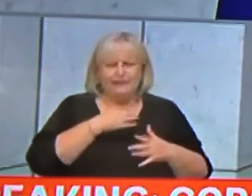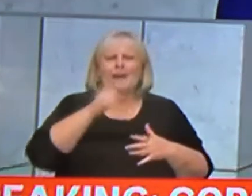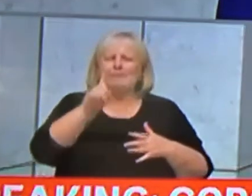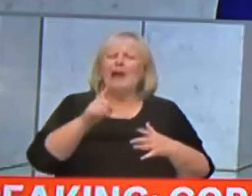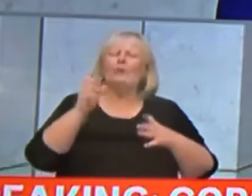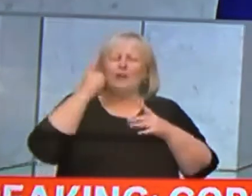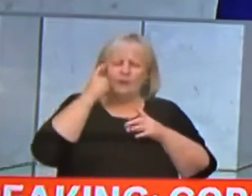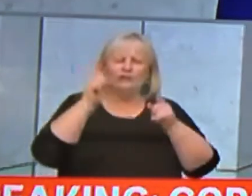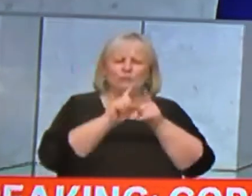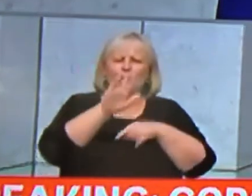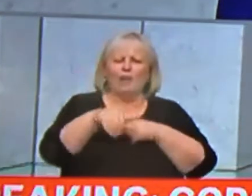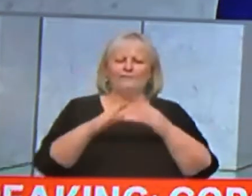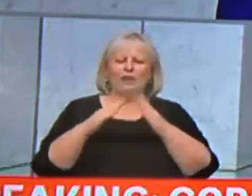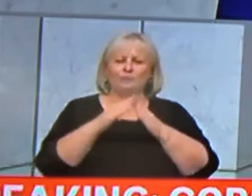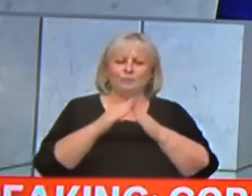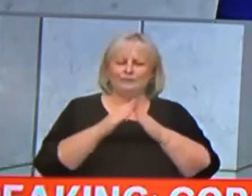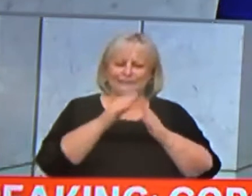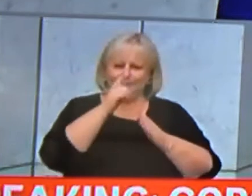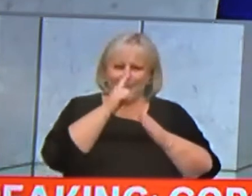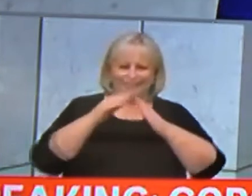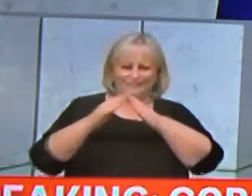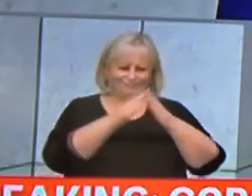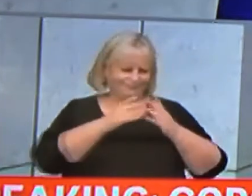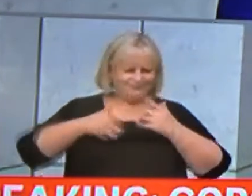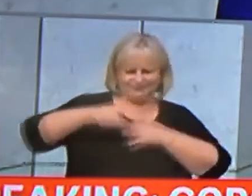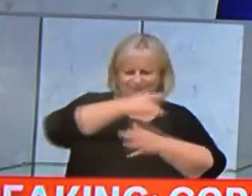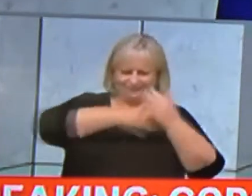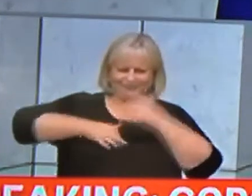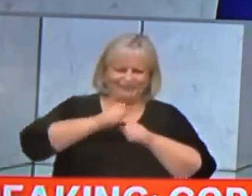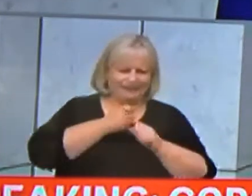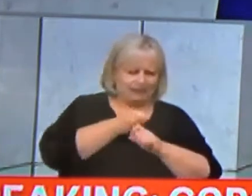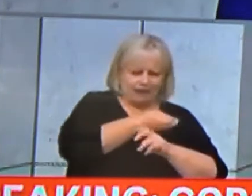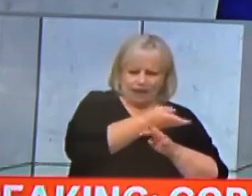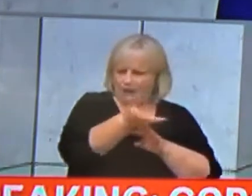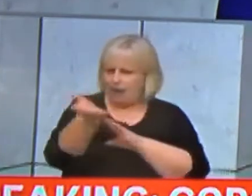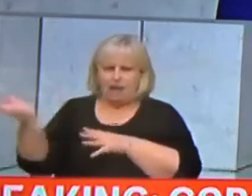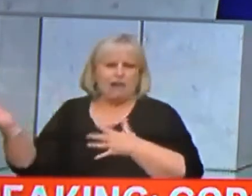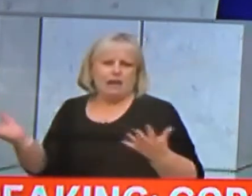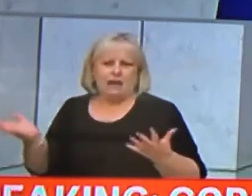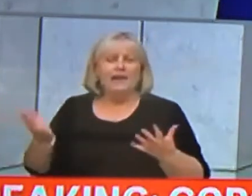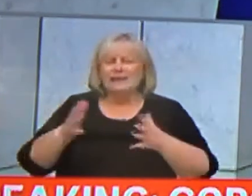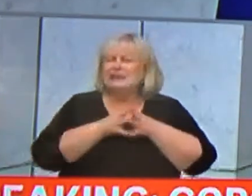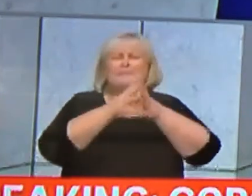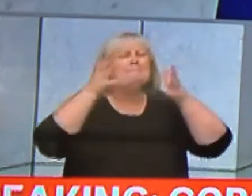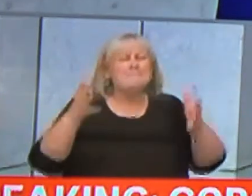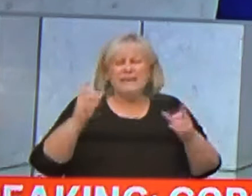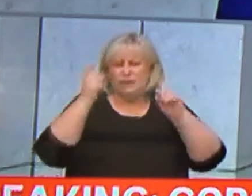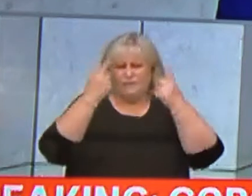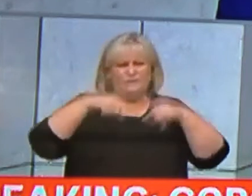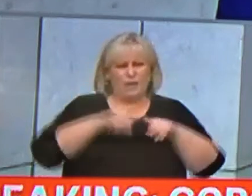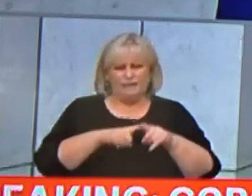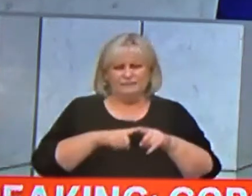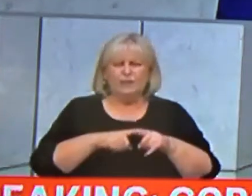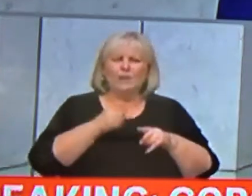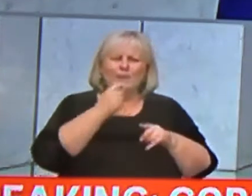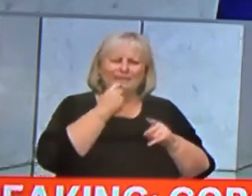community transmission. That is the single most important concern for the health experts. There is small